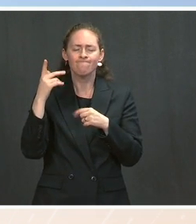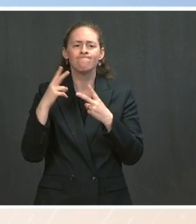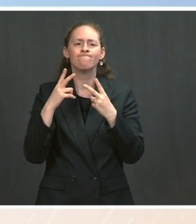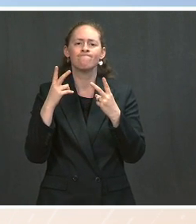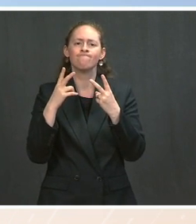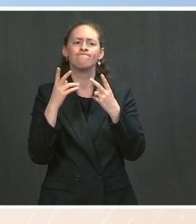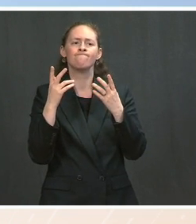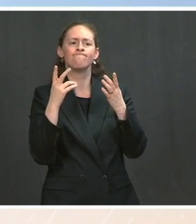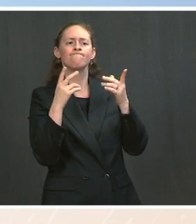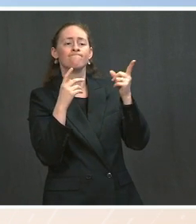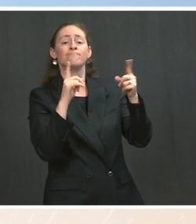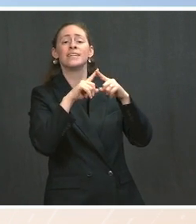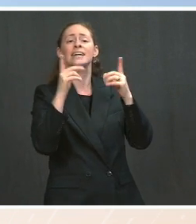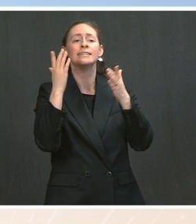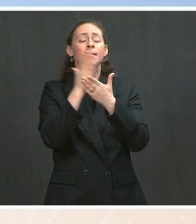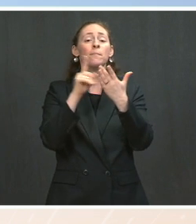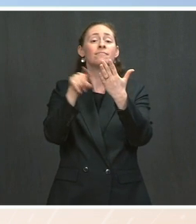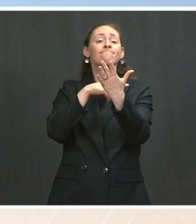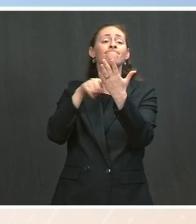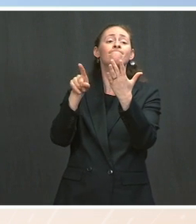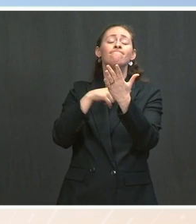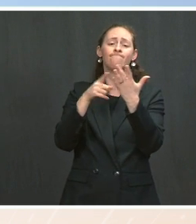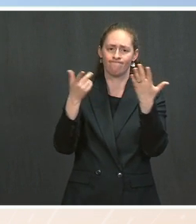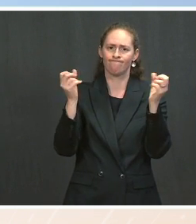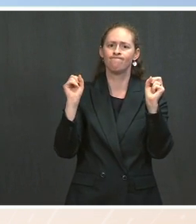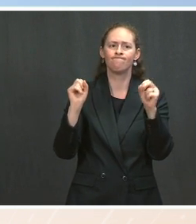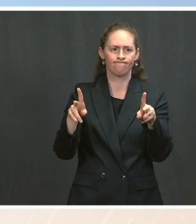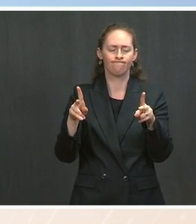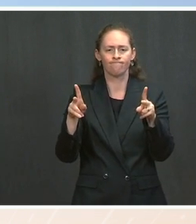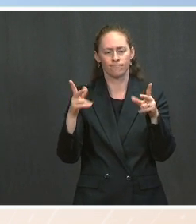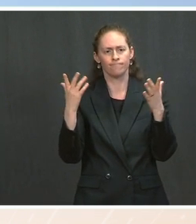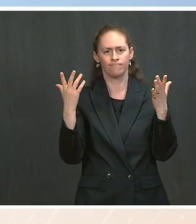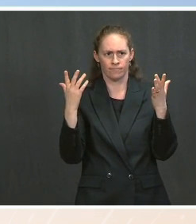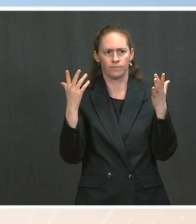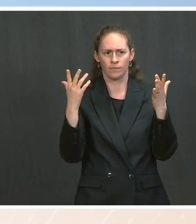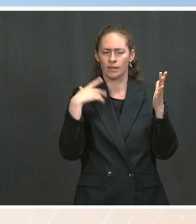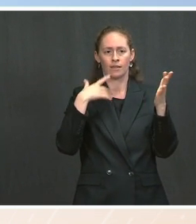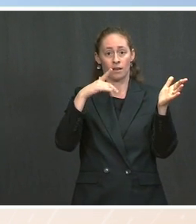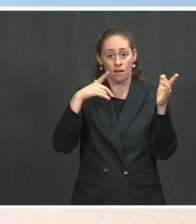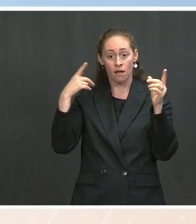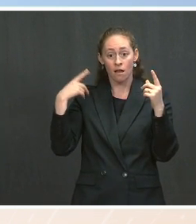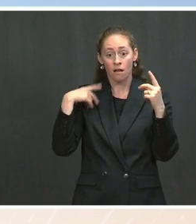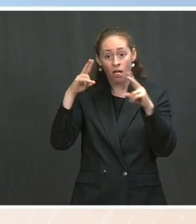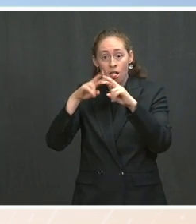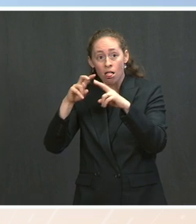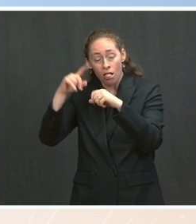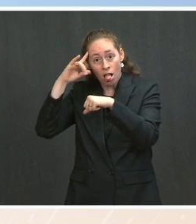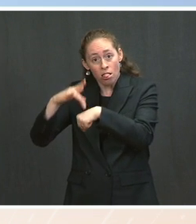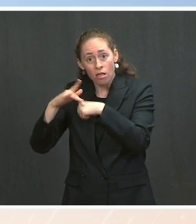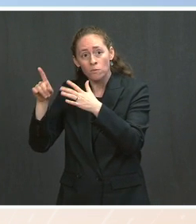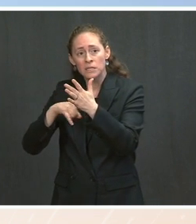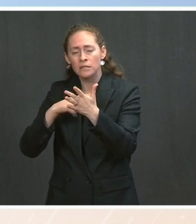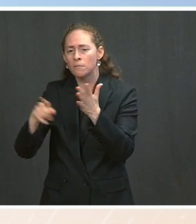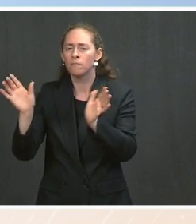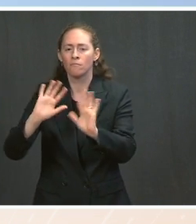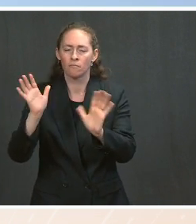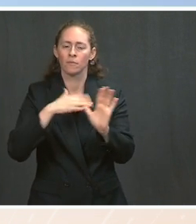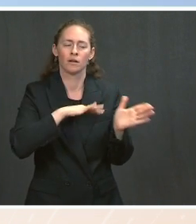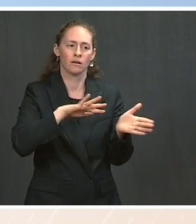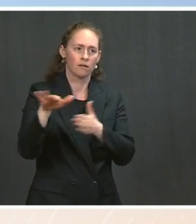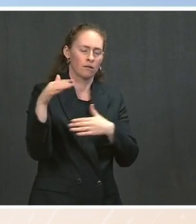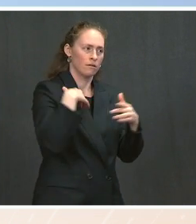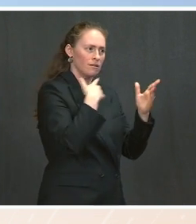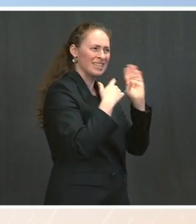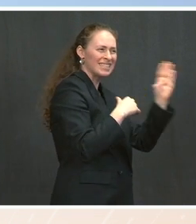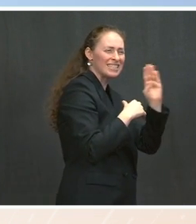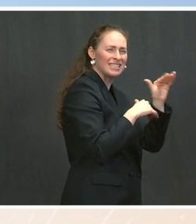many sides. We kept our head down, focused on our strategic objective, focused on intensive quiet diplomacy to bring an end